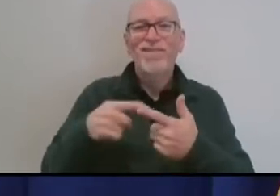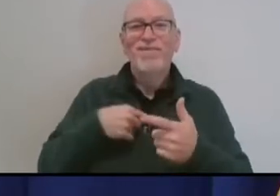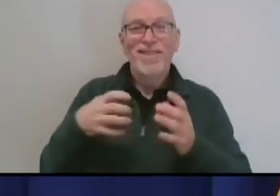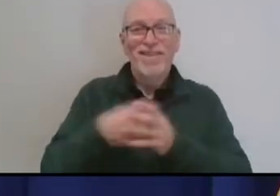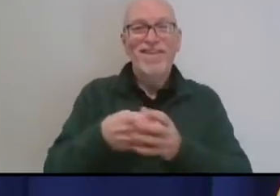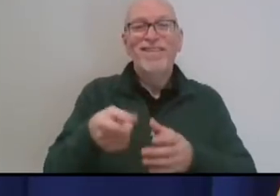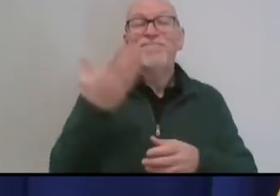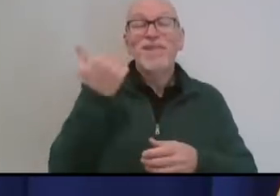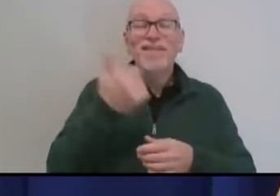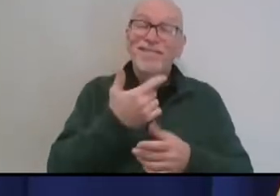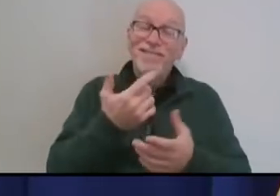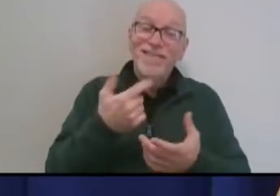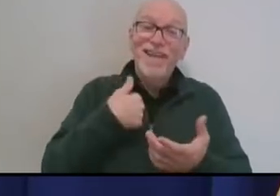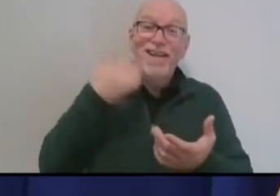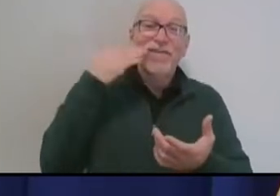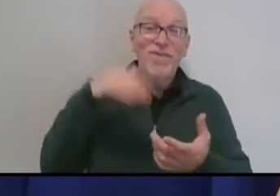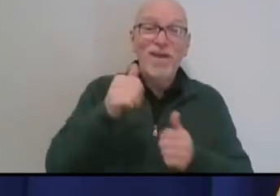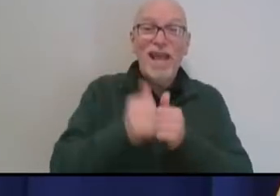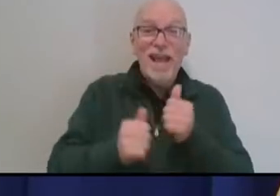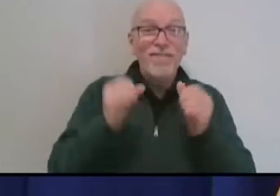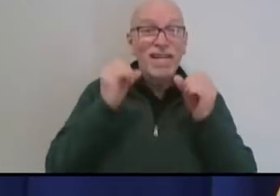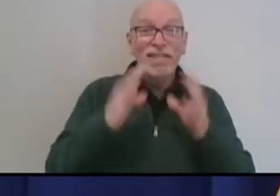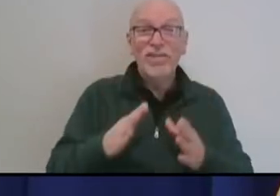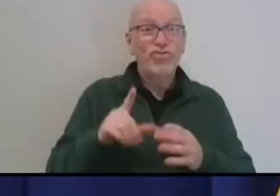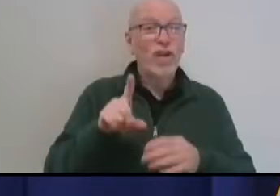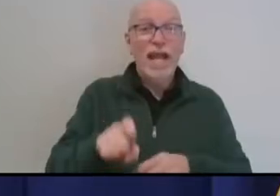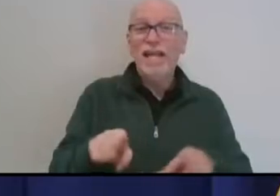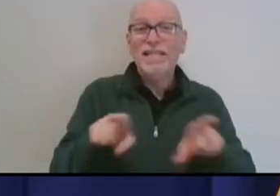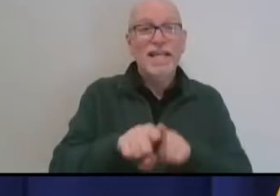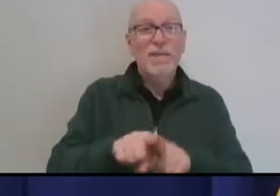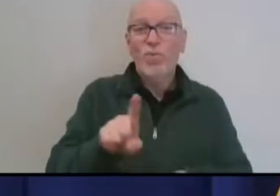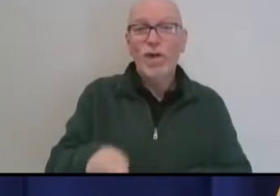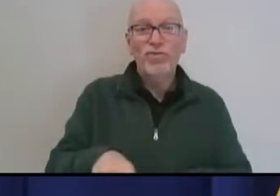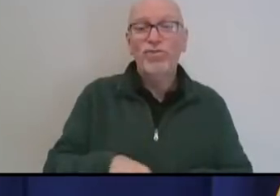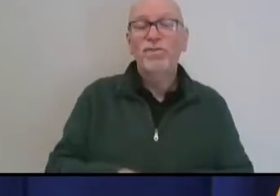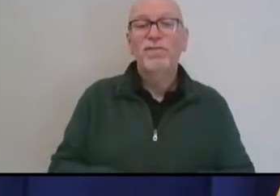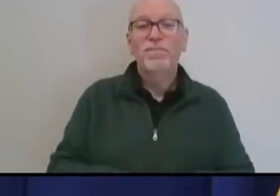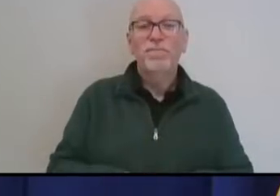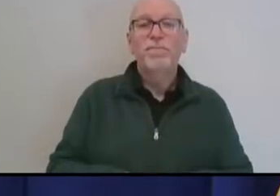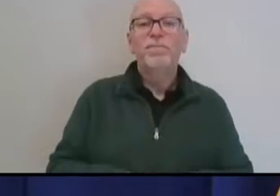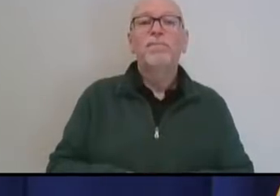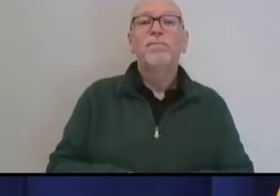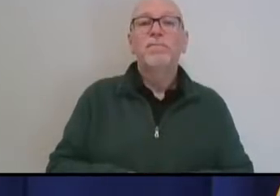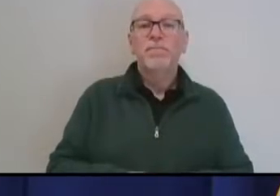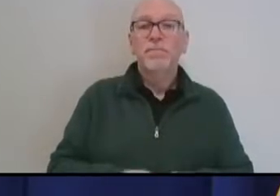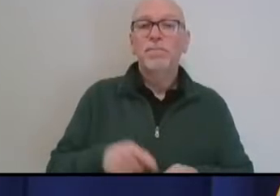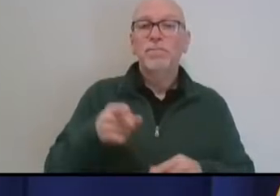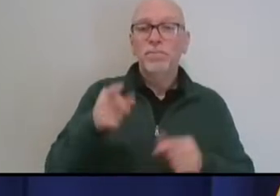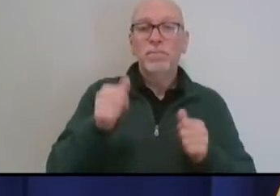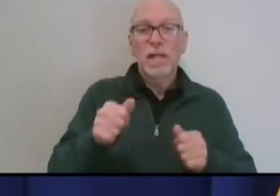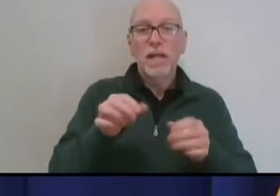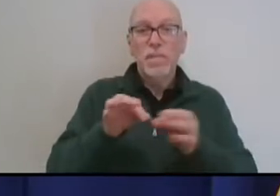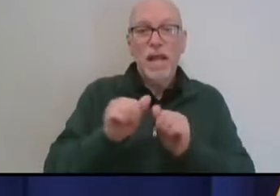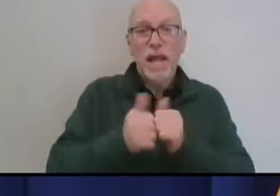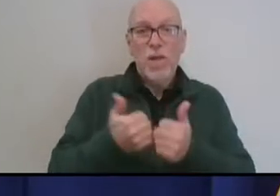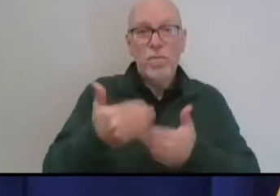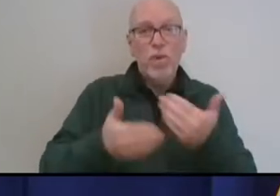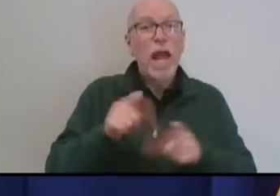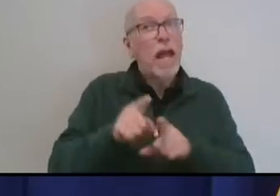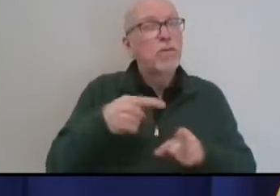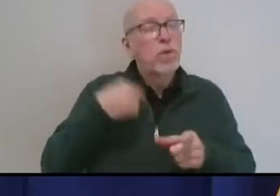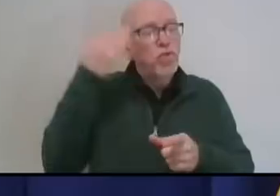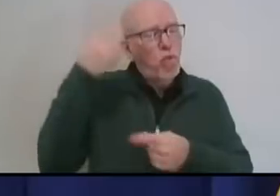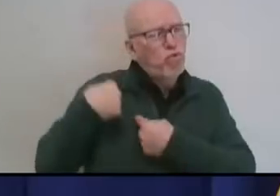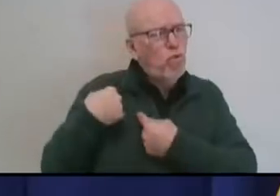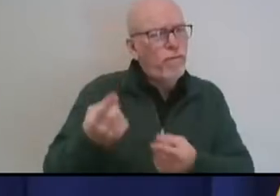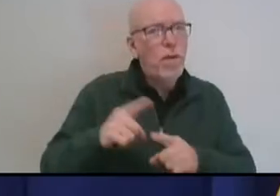just knowing that every teacher is asking the very same question. You want to articulate how this process, as we know it right now, but Lindsay,